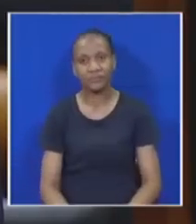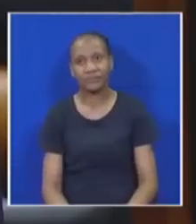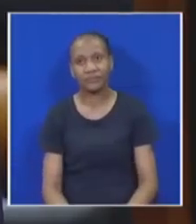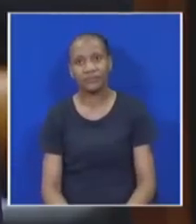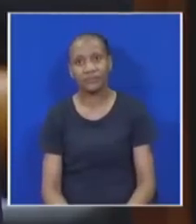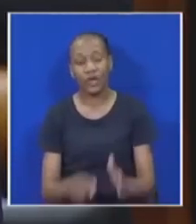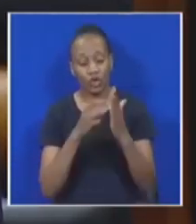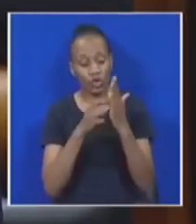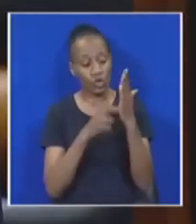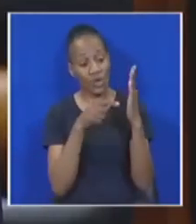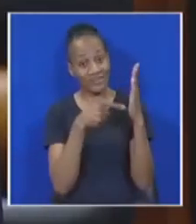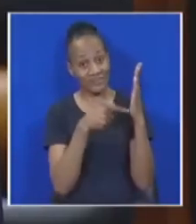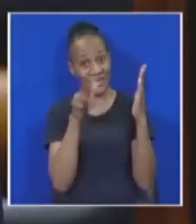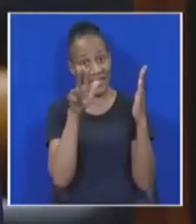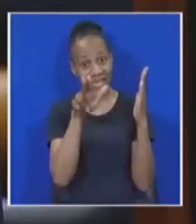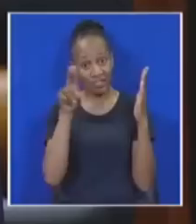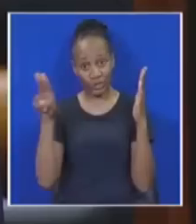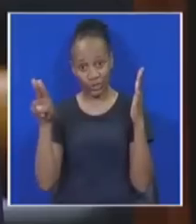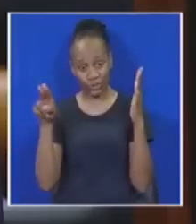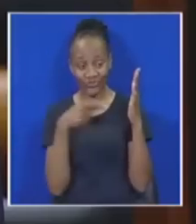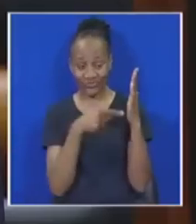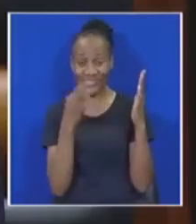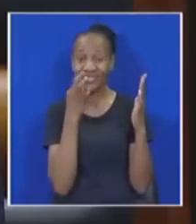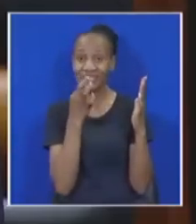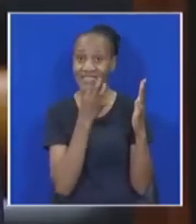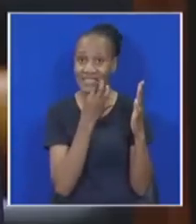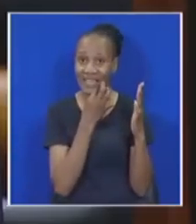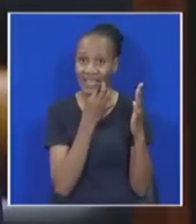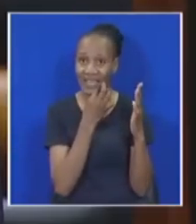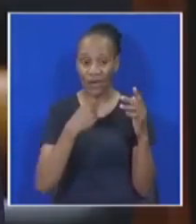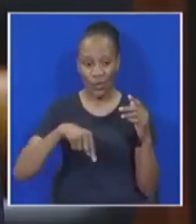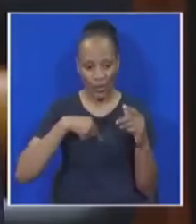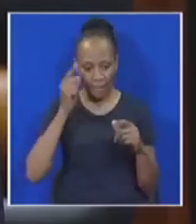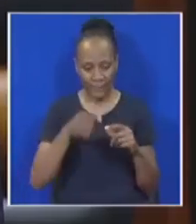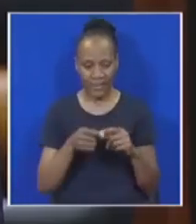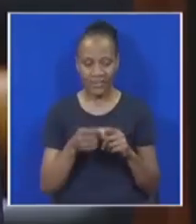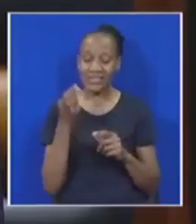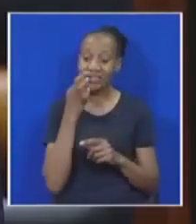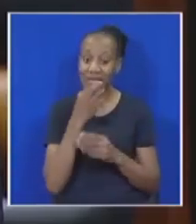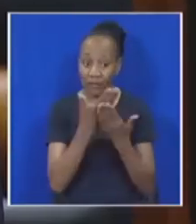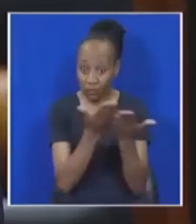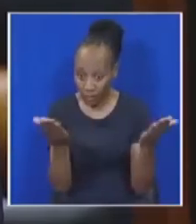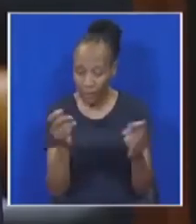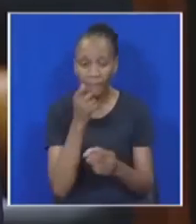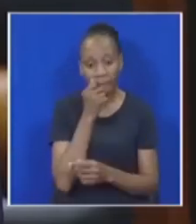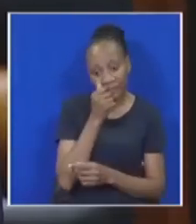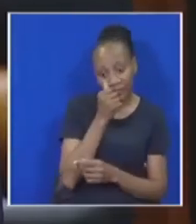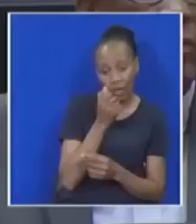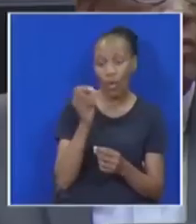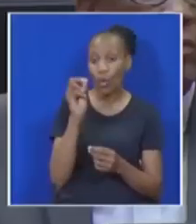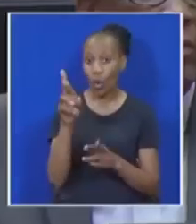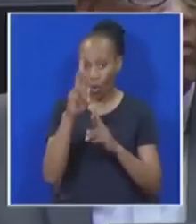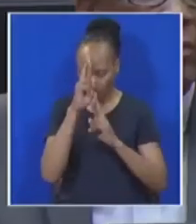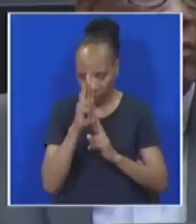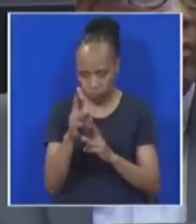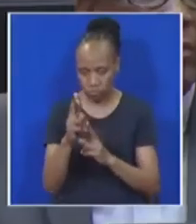Rule 82 requires of us to call each other here Mr. or Honorable. Mr.